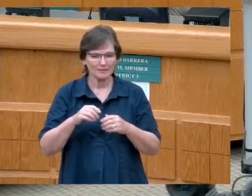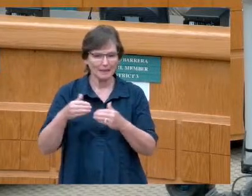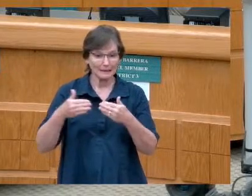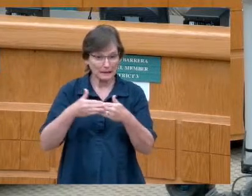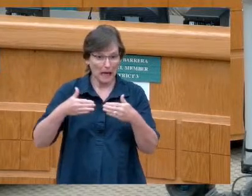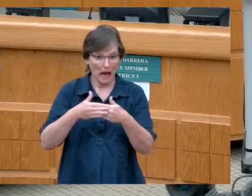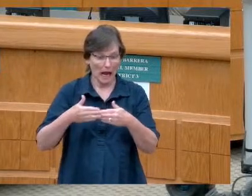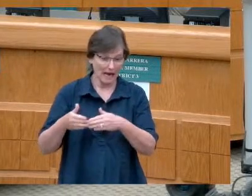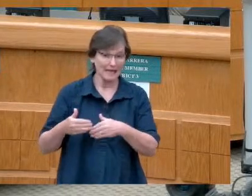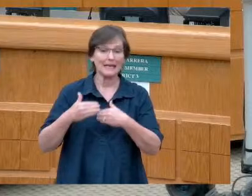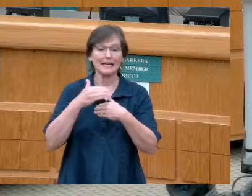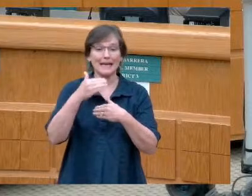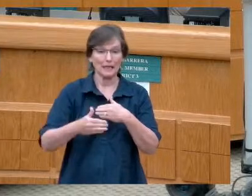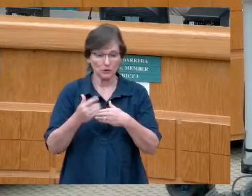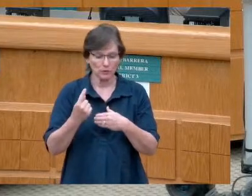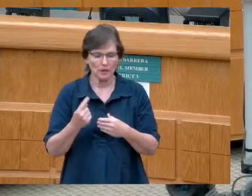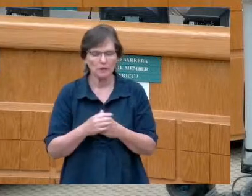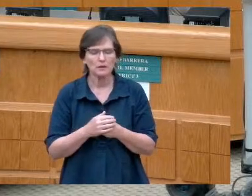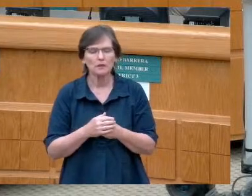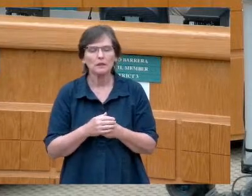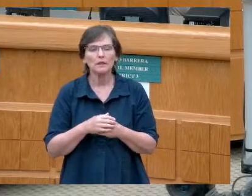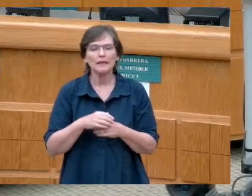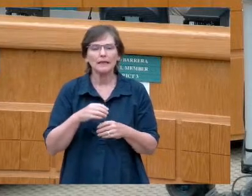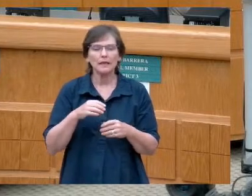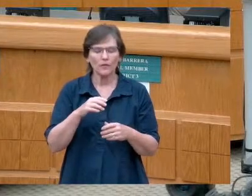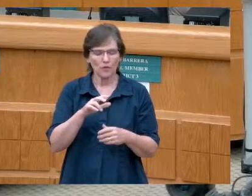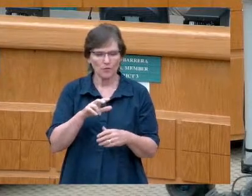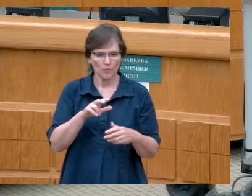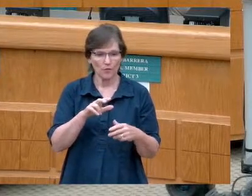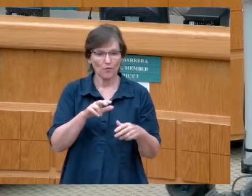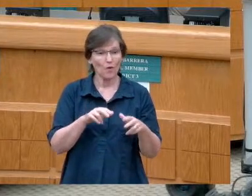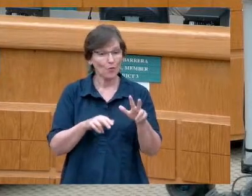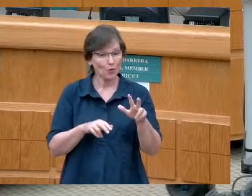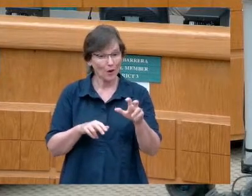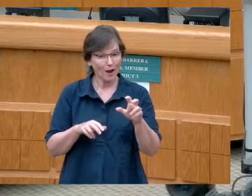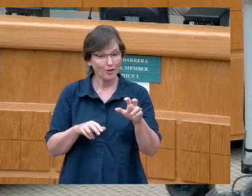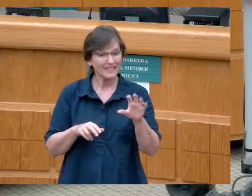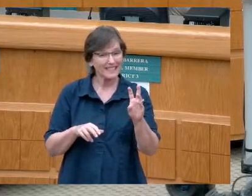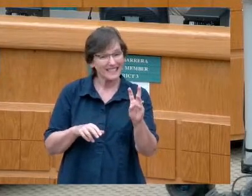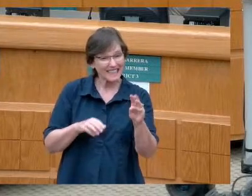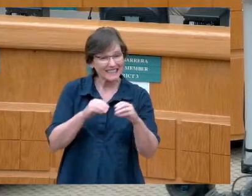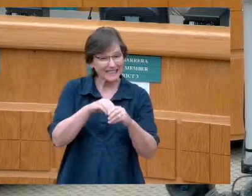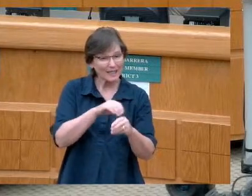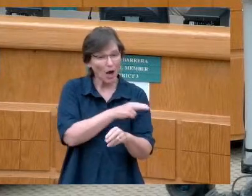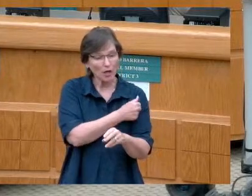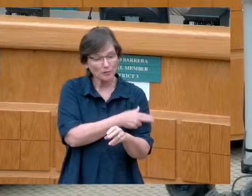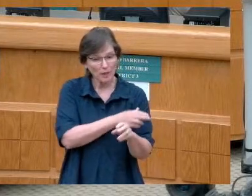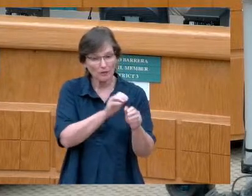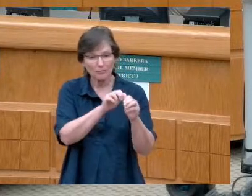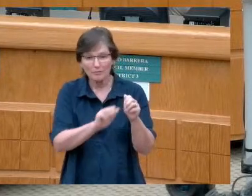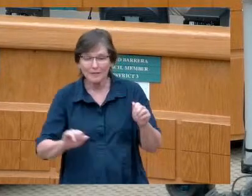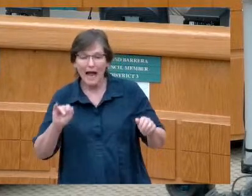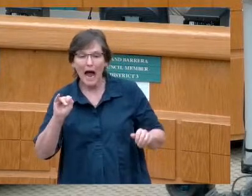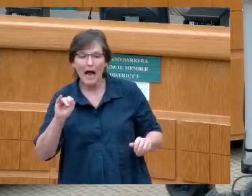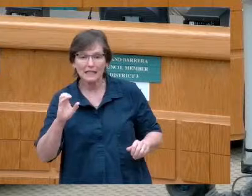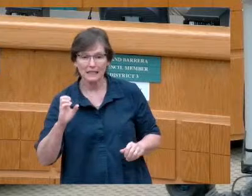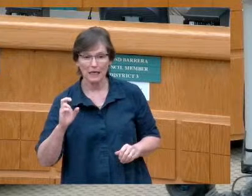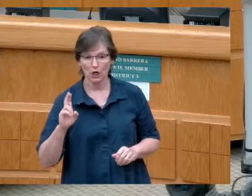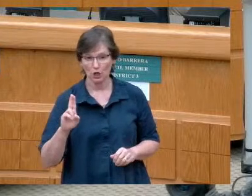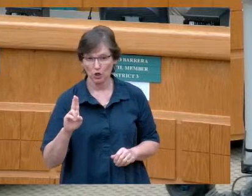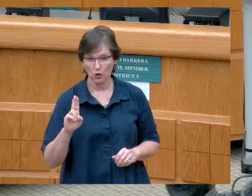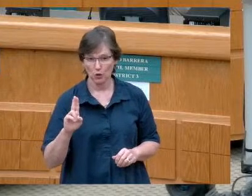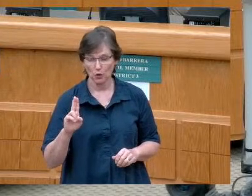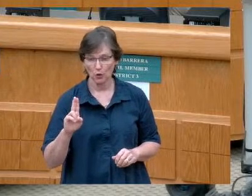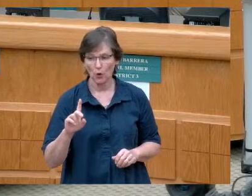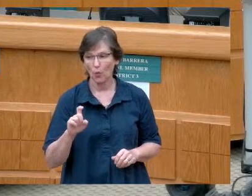those 306 that are in the hospital, 126 are in intensive care, meaning their case is more